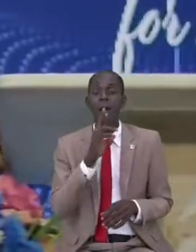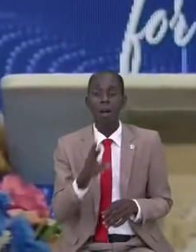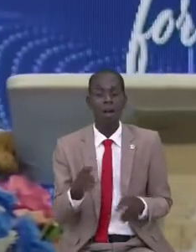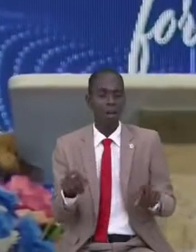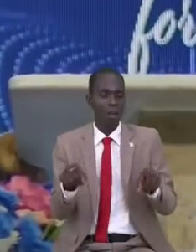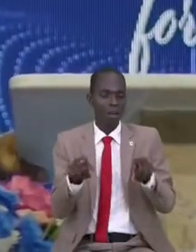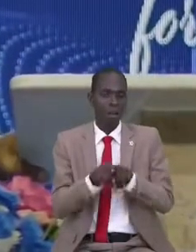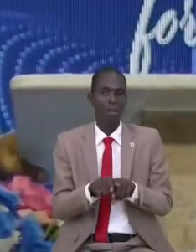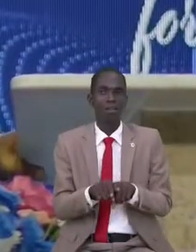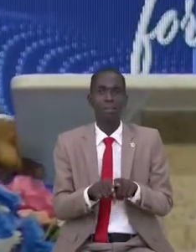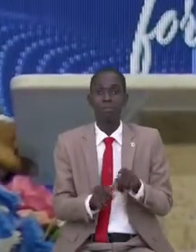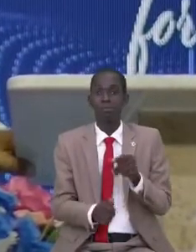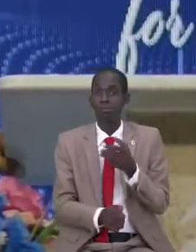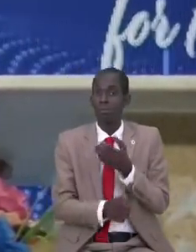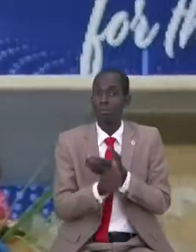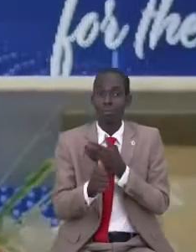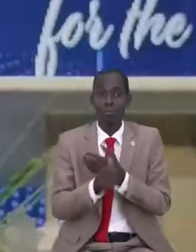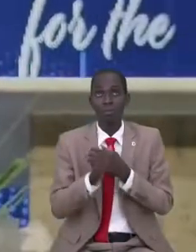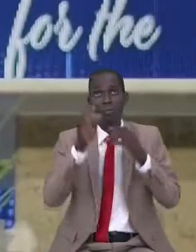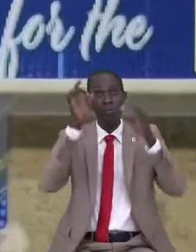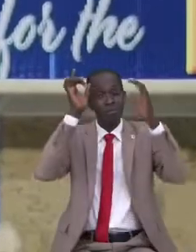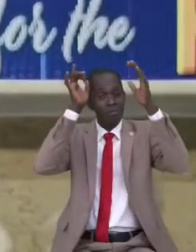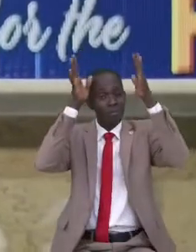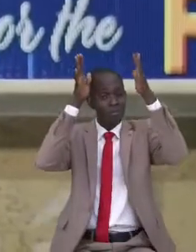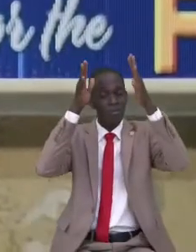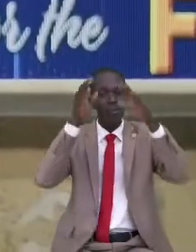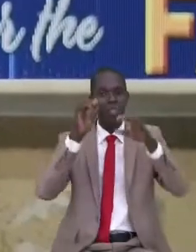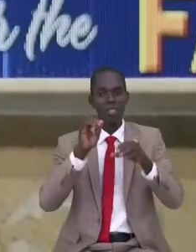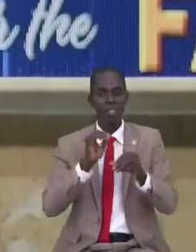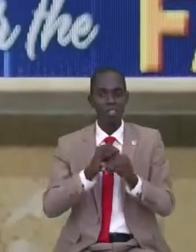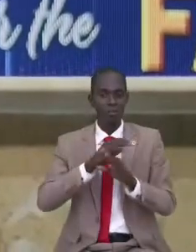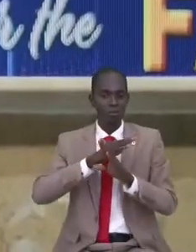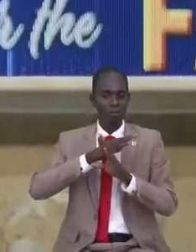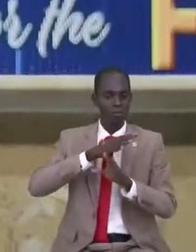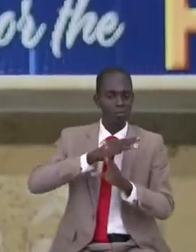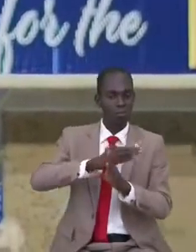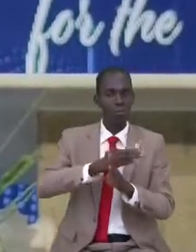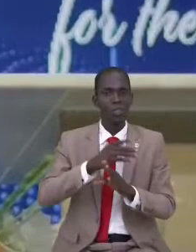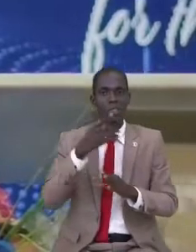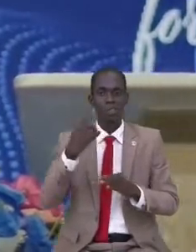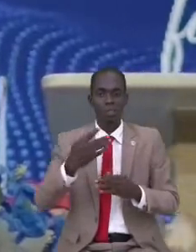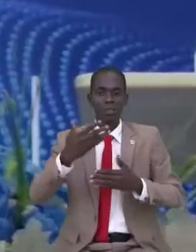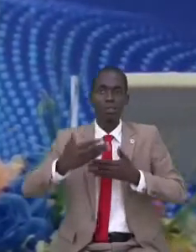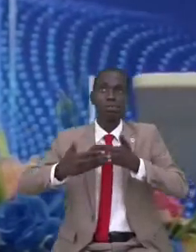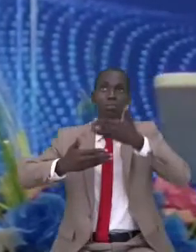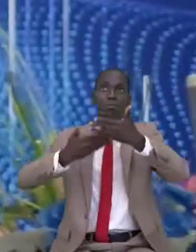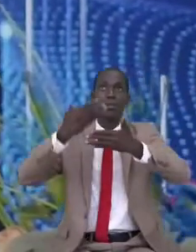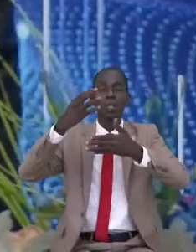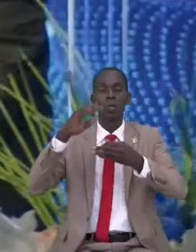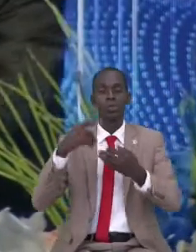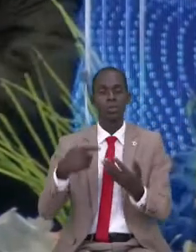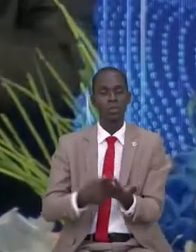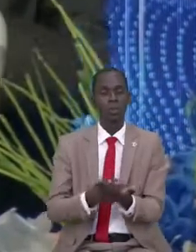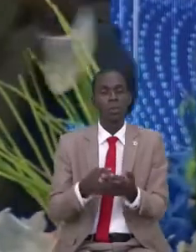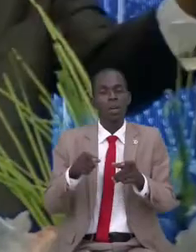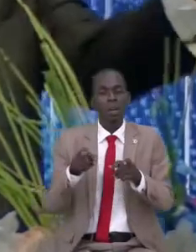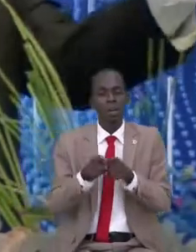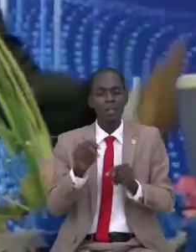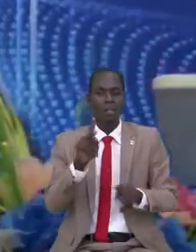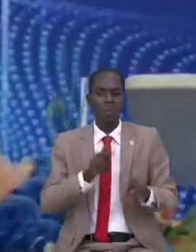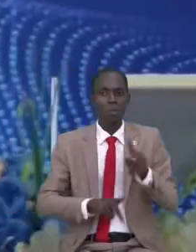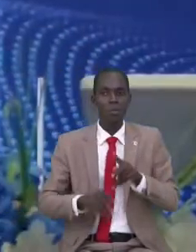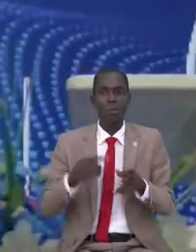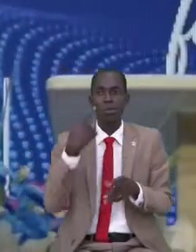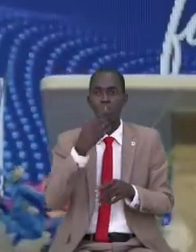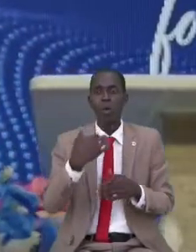as terrible in hindering the progress of the gospel as the people who have not